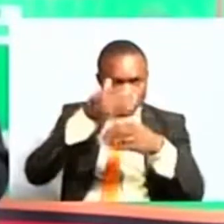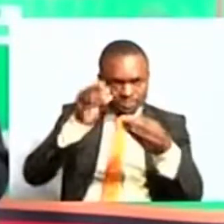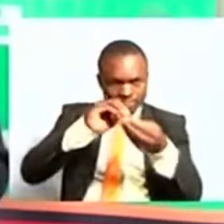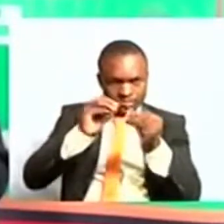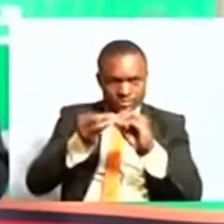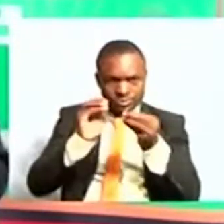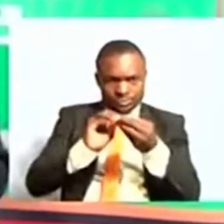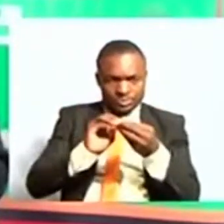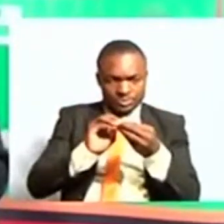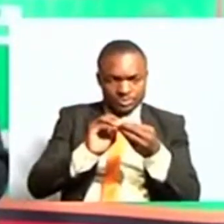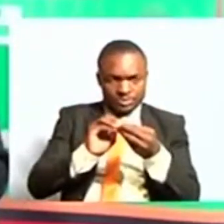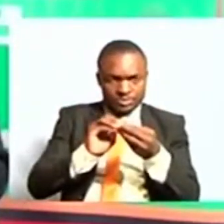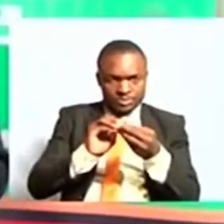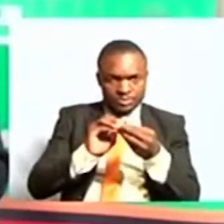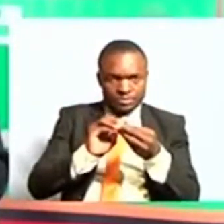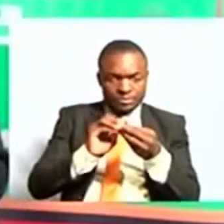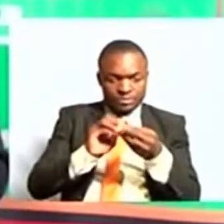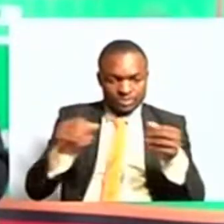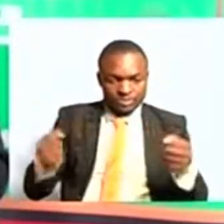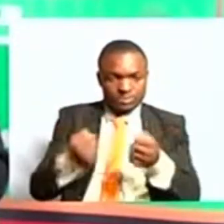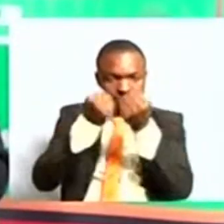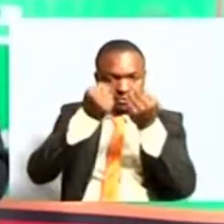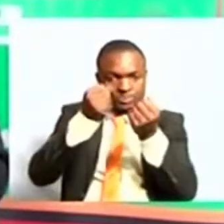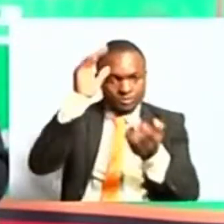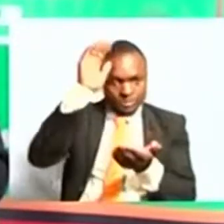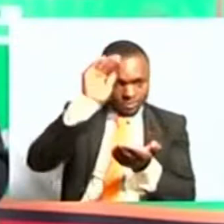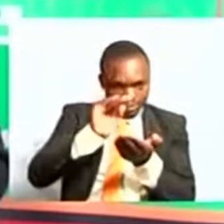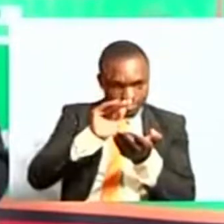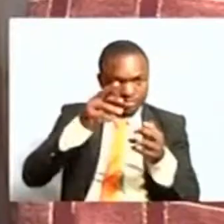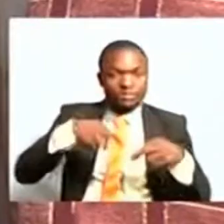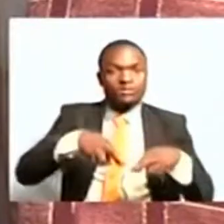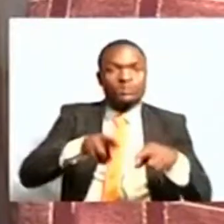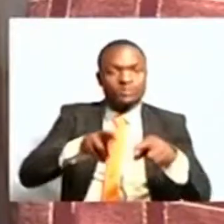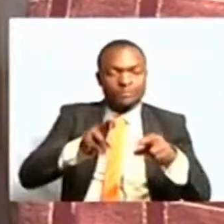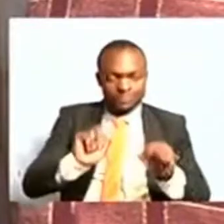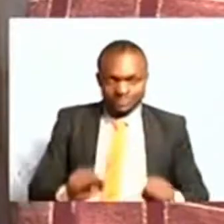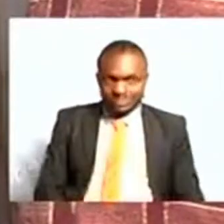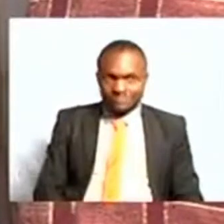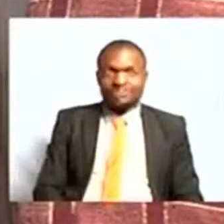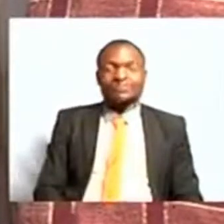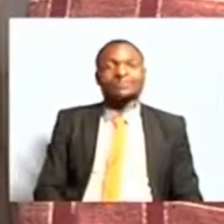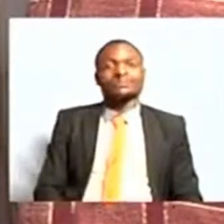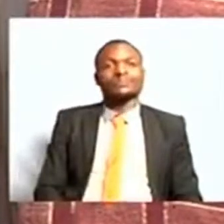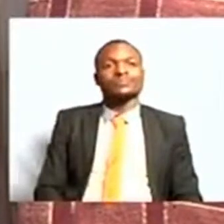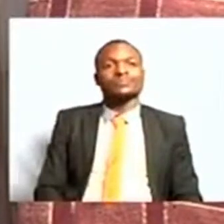road crashes to be reduced? For the number of road crashes to be reduced,